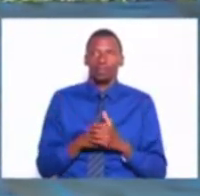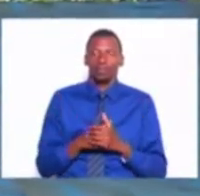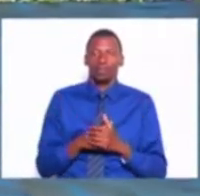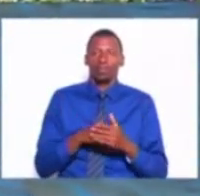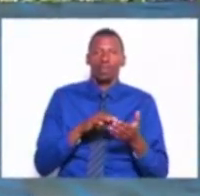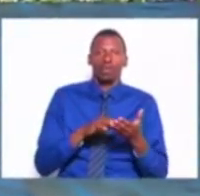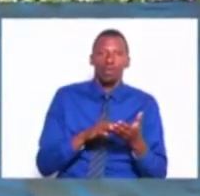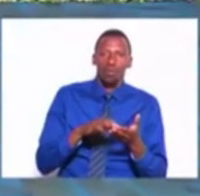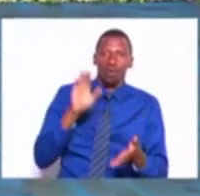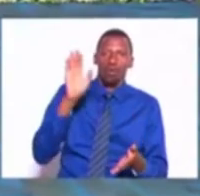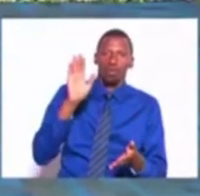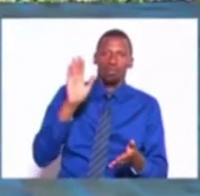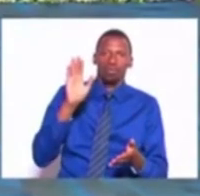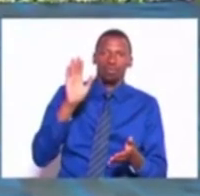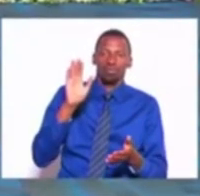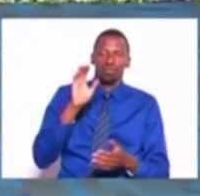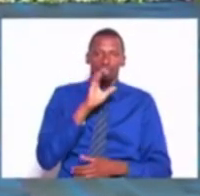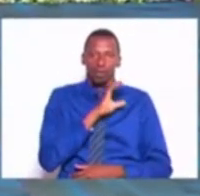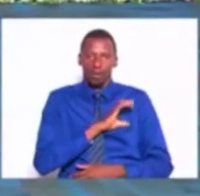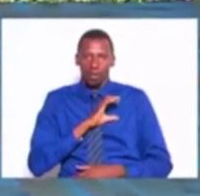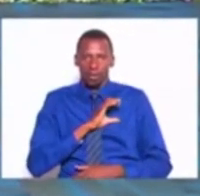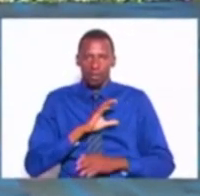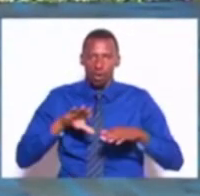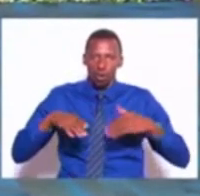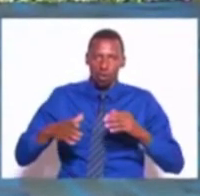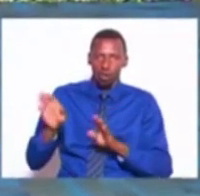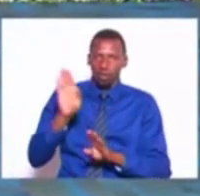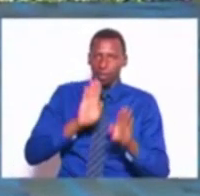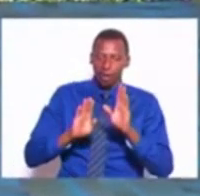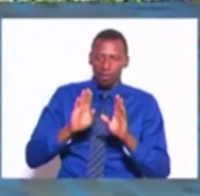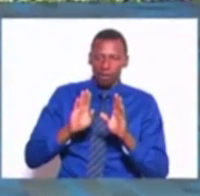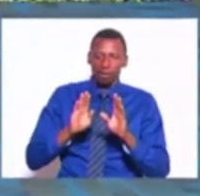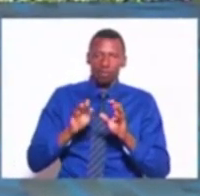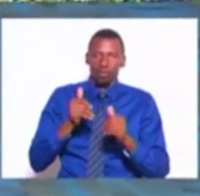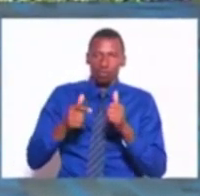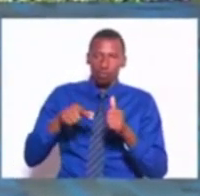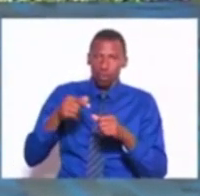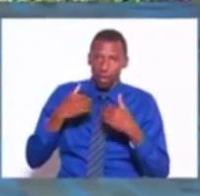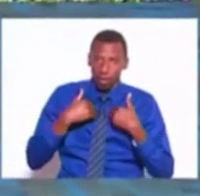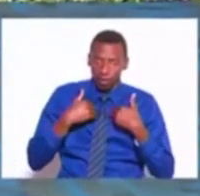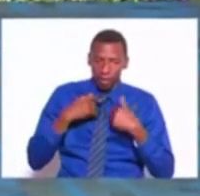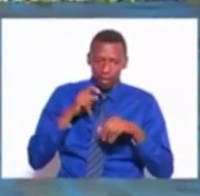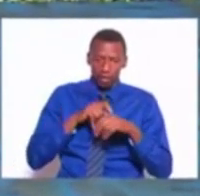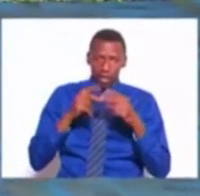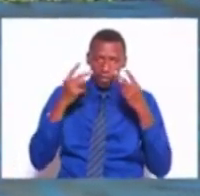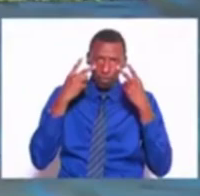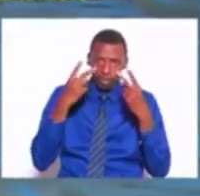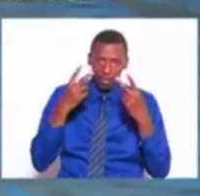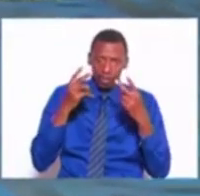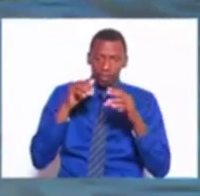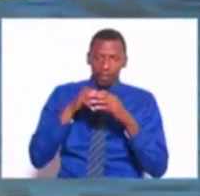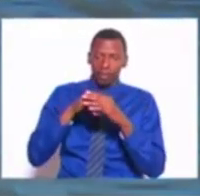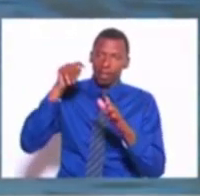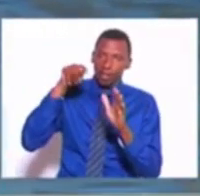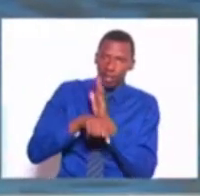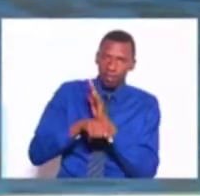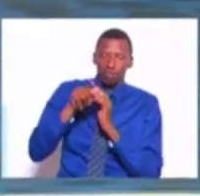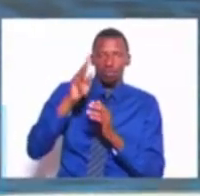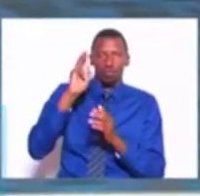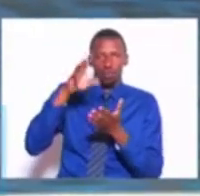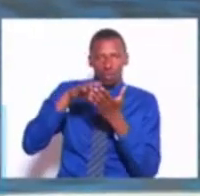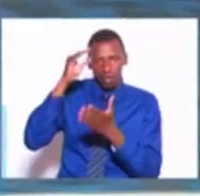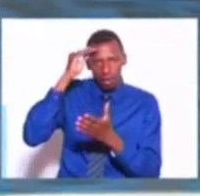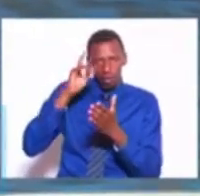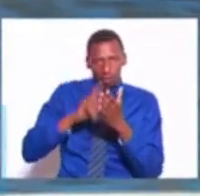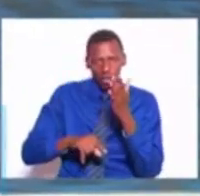Most of character or behaviors we face in relationship, when you look at them in deep, you will discover that they